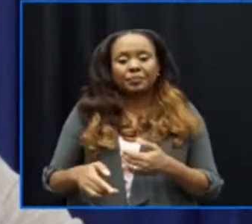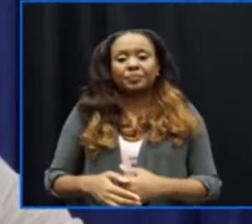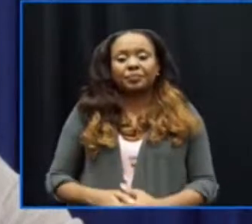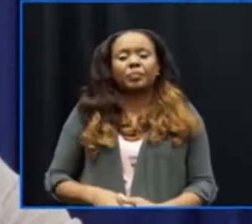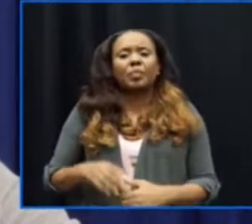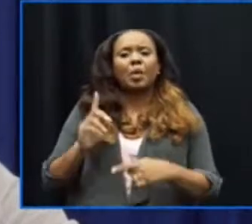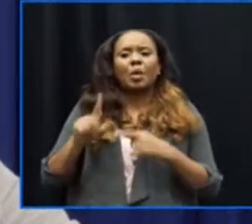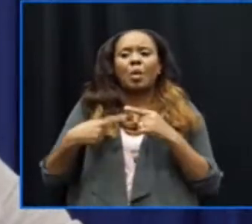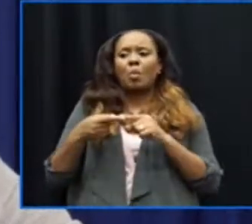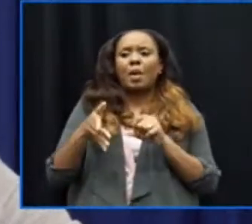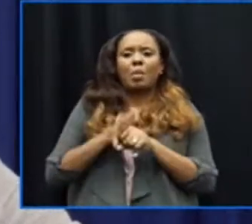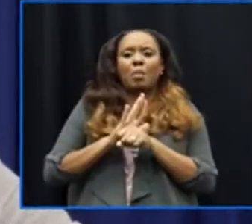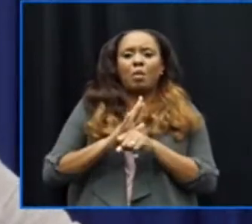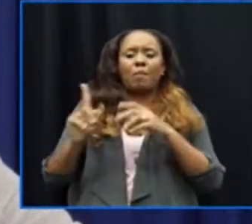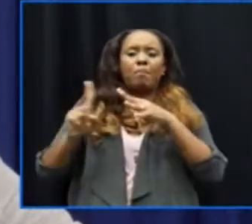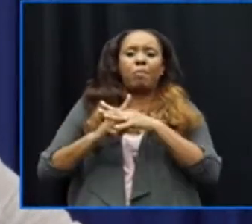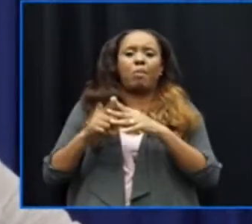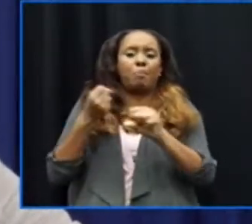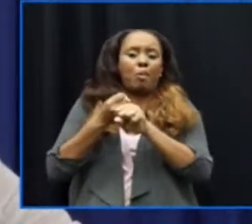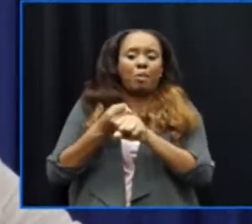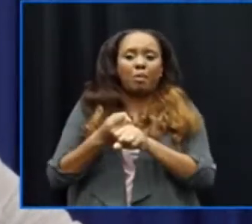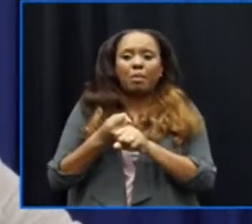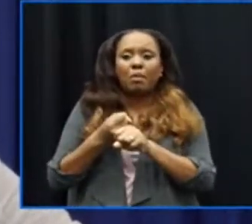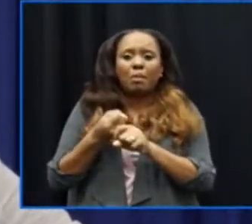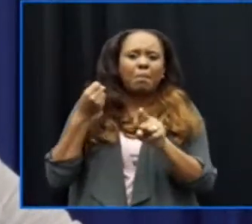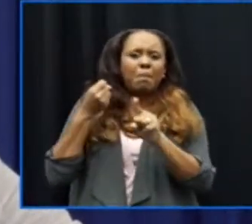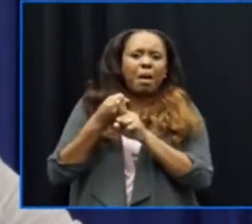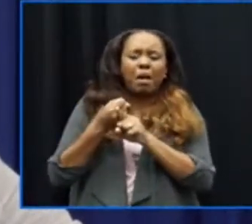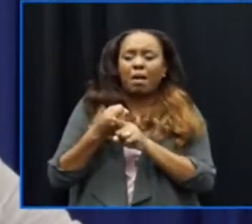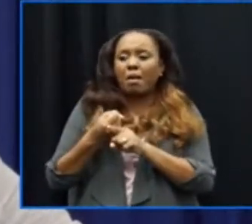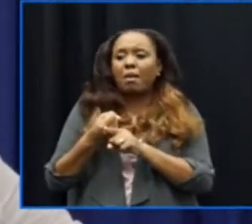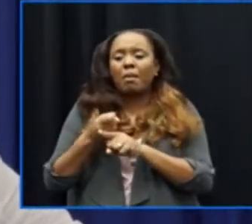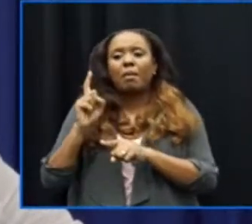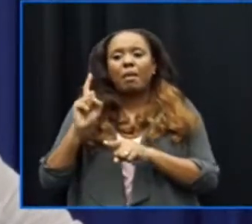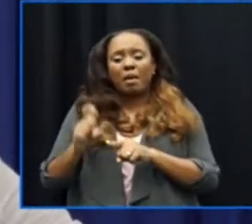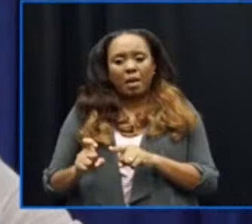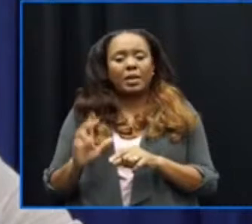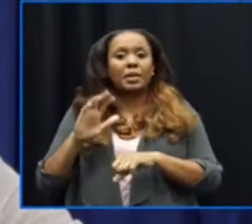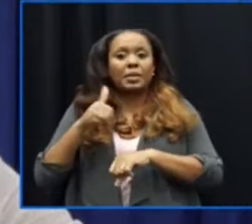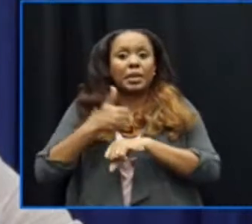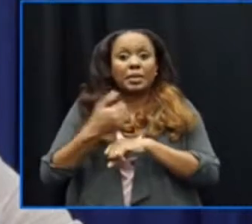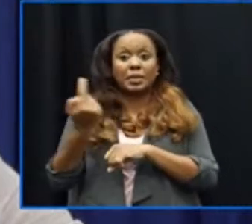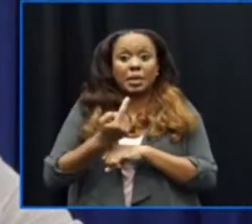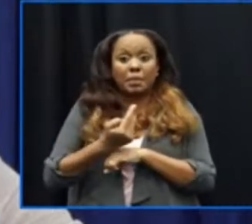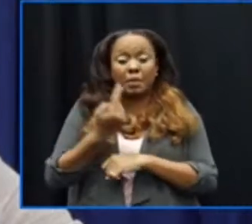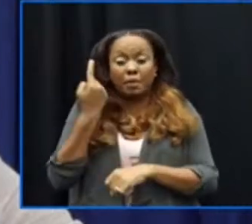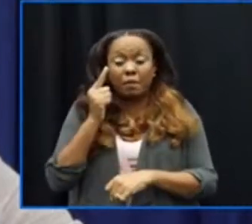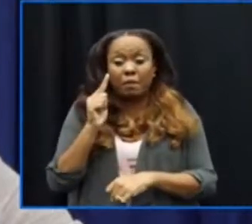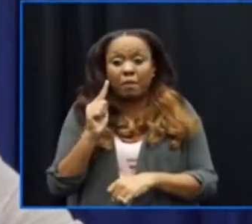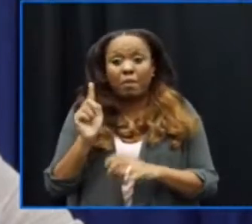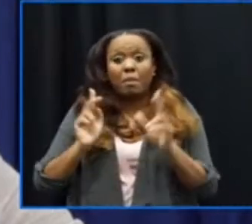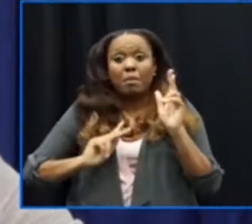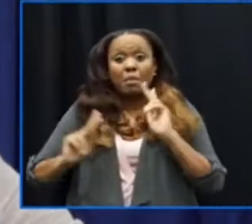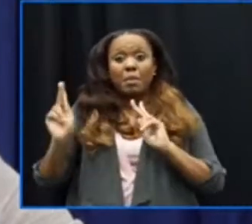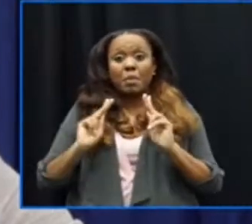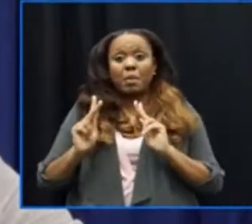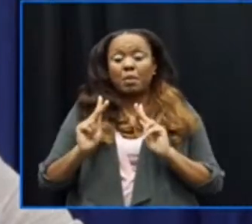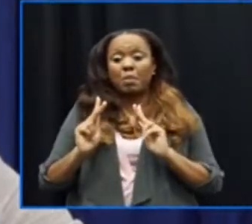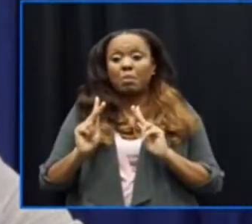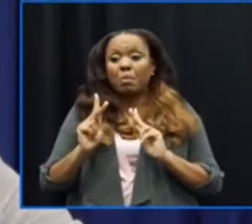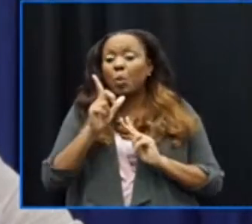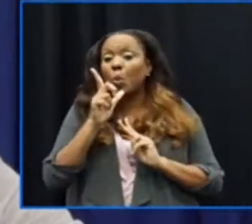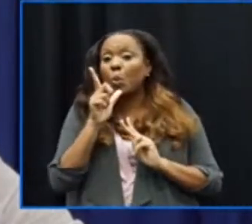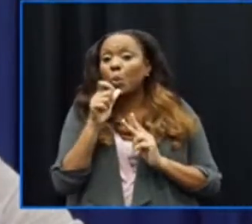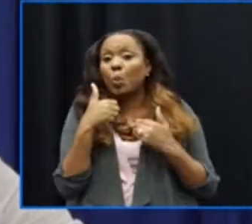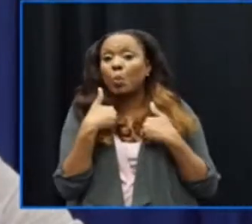business interruption benefit that did not exist before. And we did that in order to ensure that people